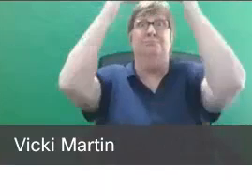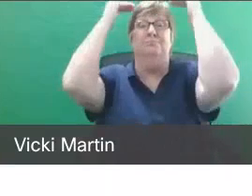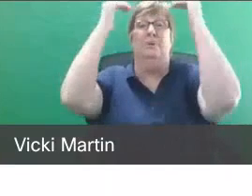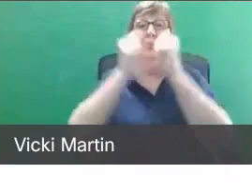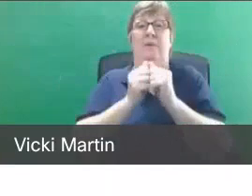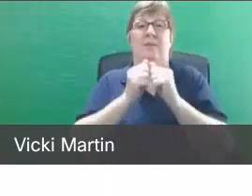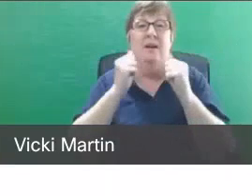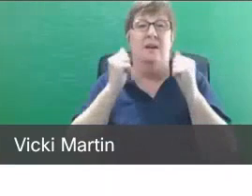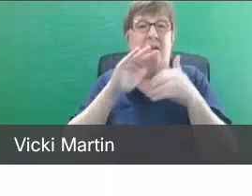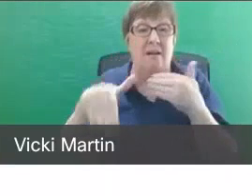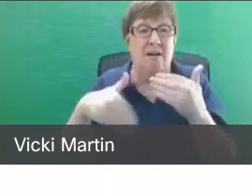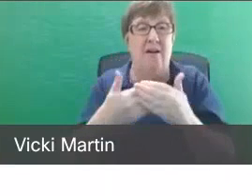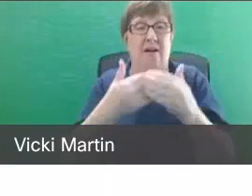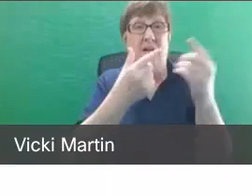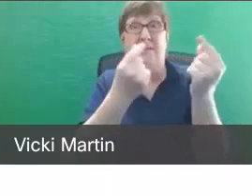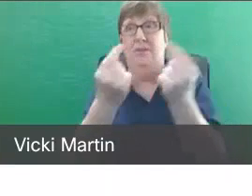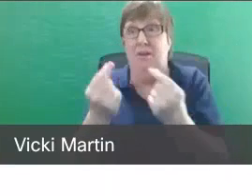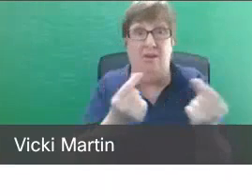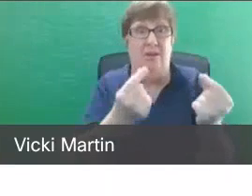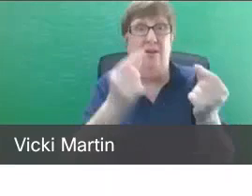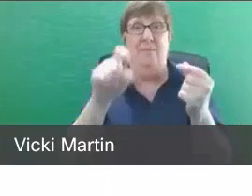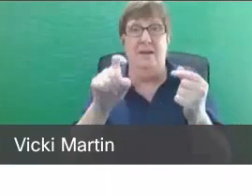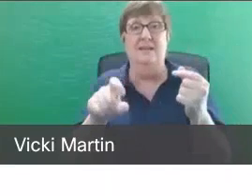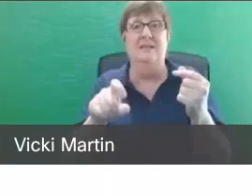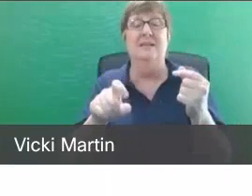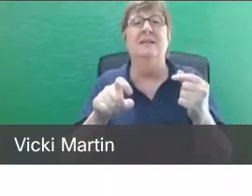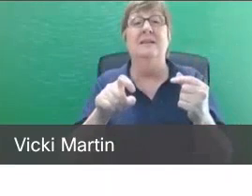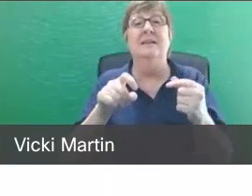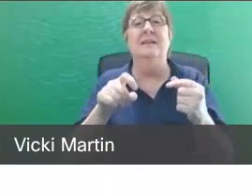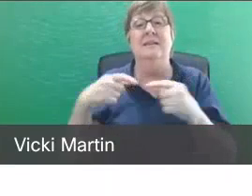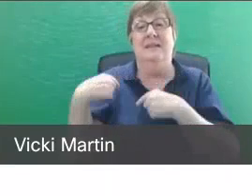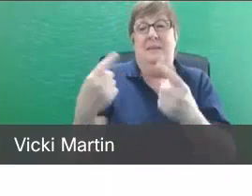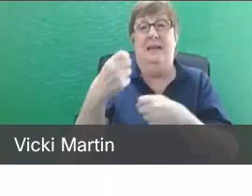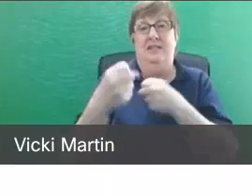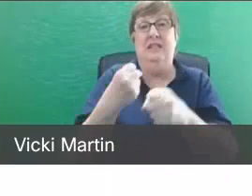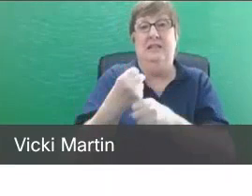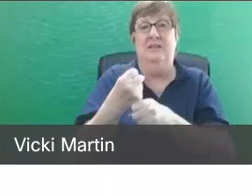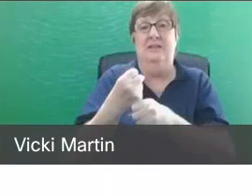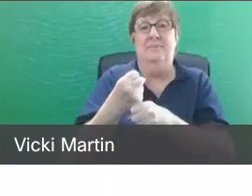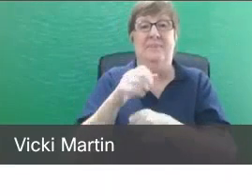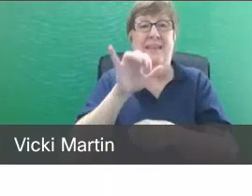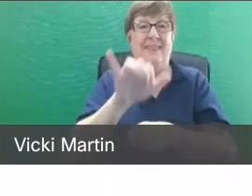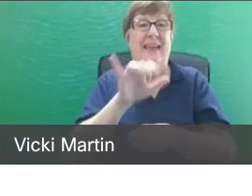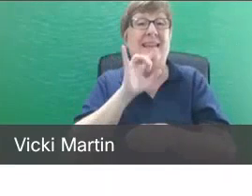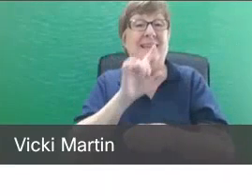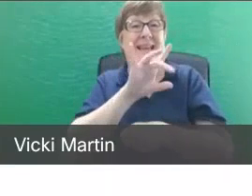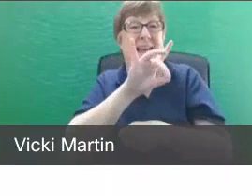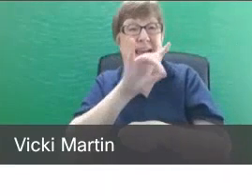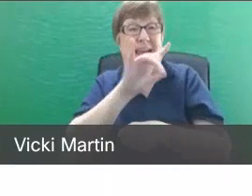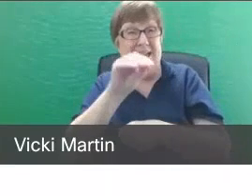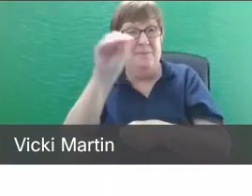so they're saying the past year. So that's 80% of college students. That's a lot to